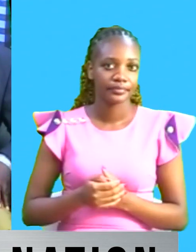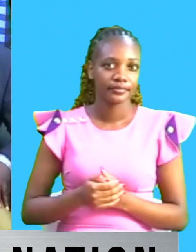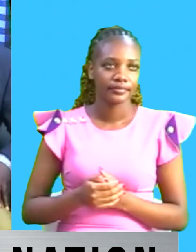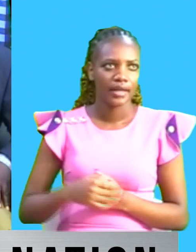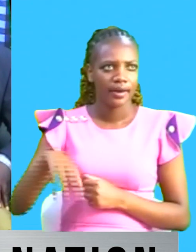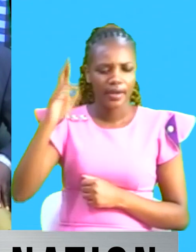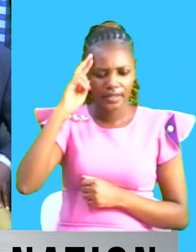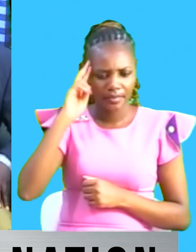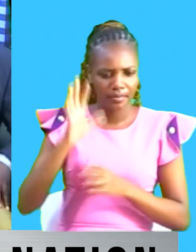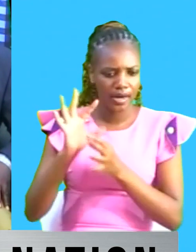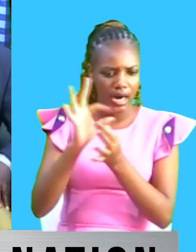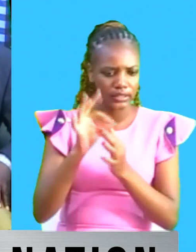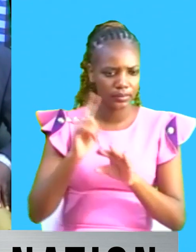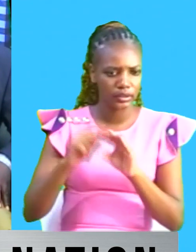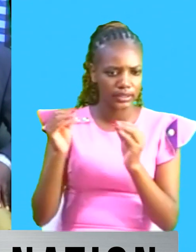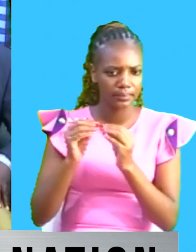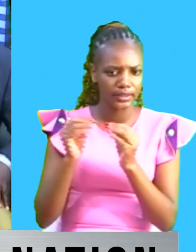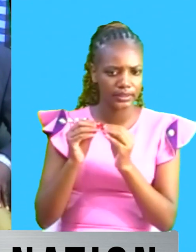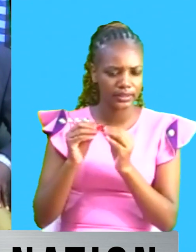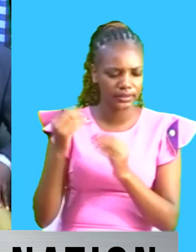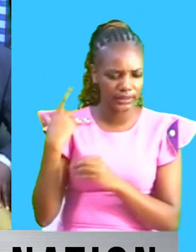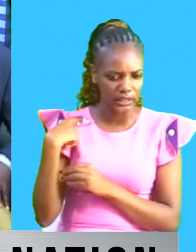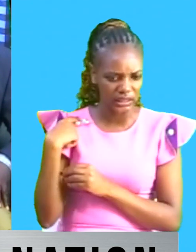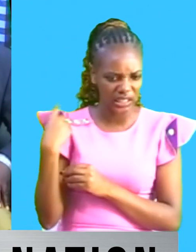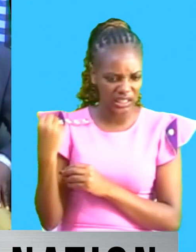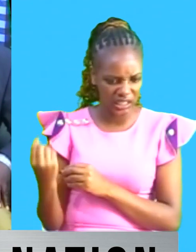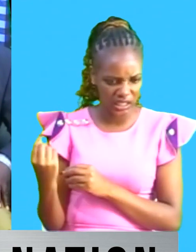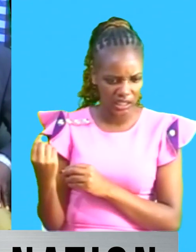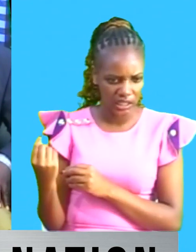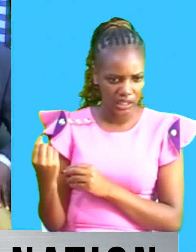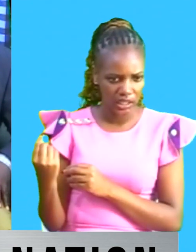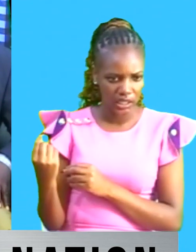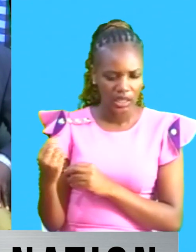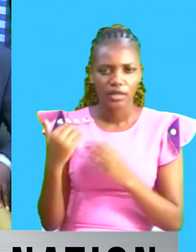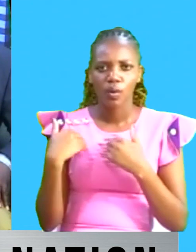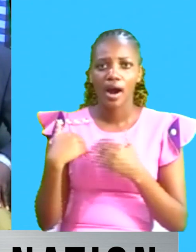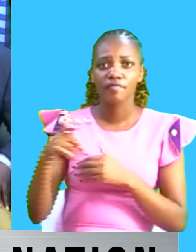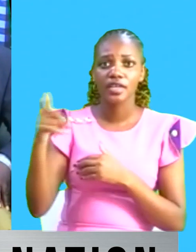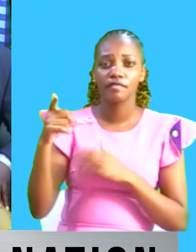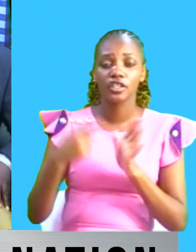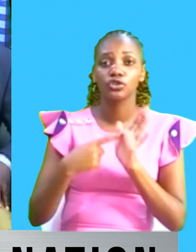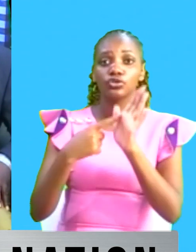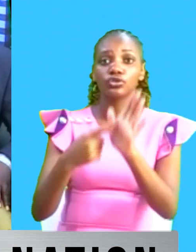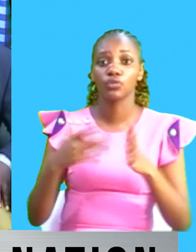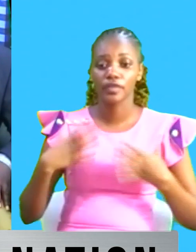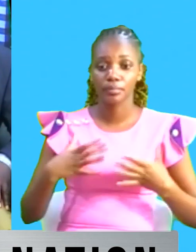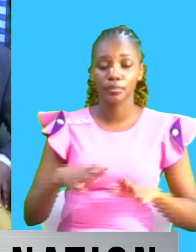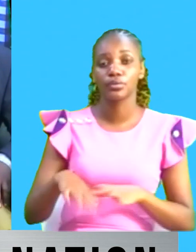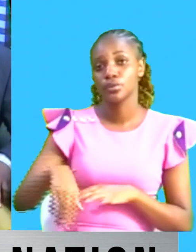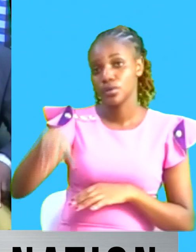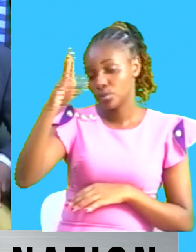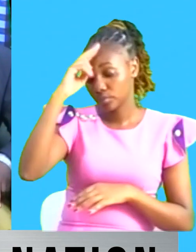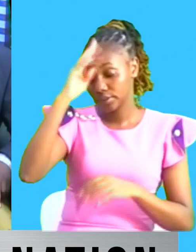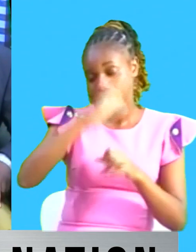Azimio, during their meeting yesterday, they played a clip to show the people the brutality of the police.